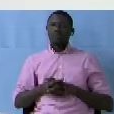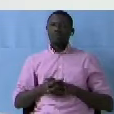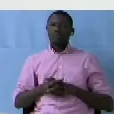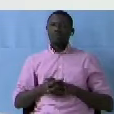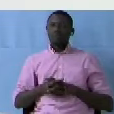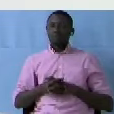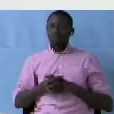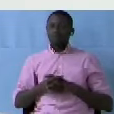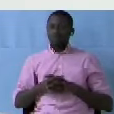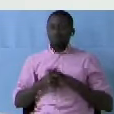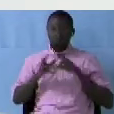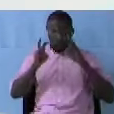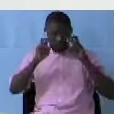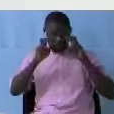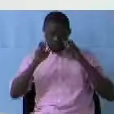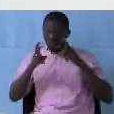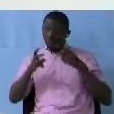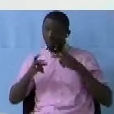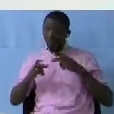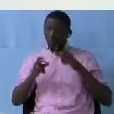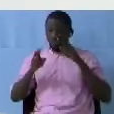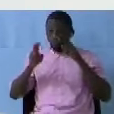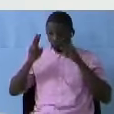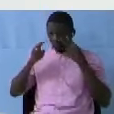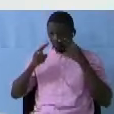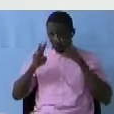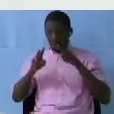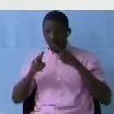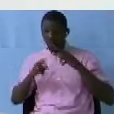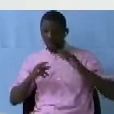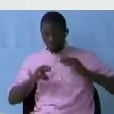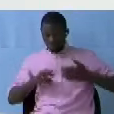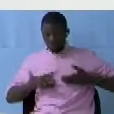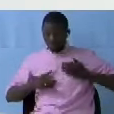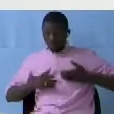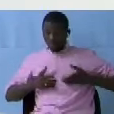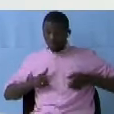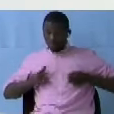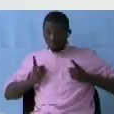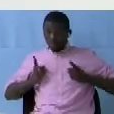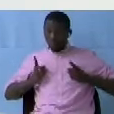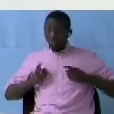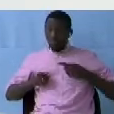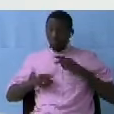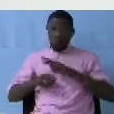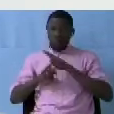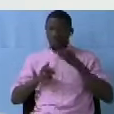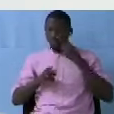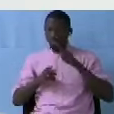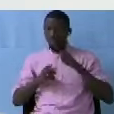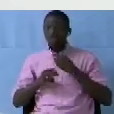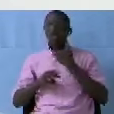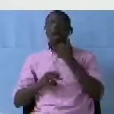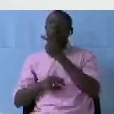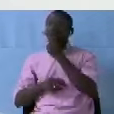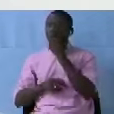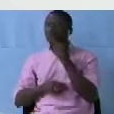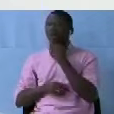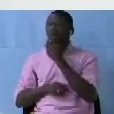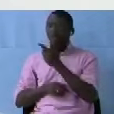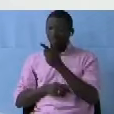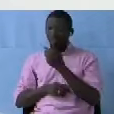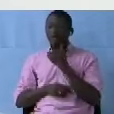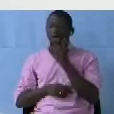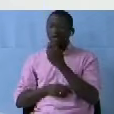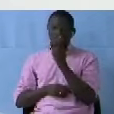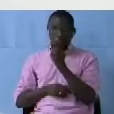of the breast, you don't need a written consent. Verbal consent is okay. So what I said, where ni jigen bi tamit jaru nga diko binda mun nga